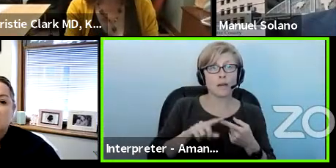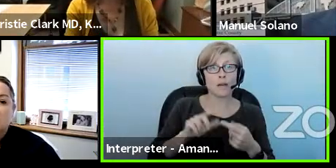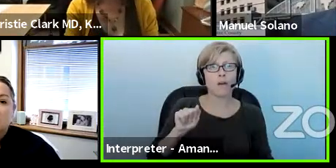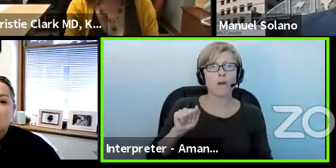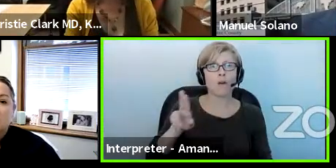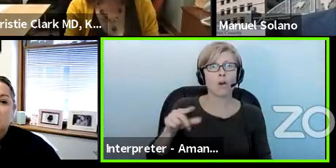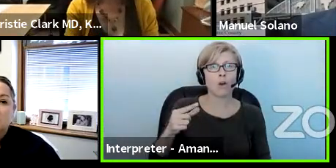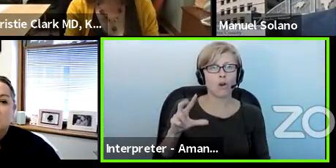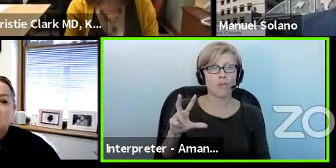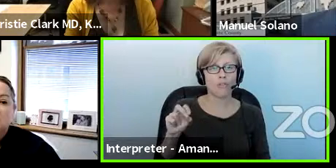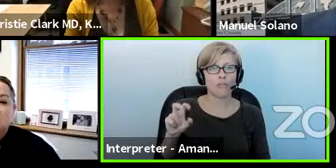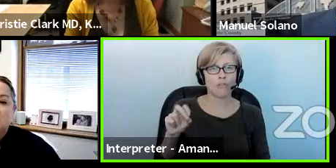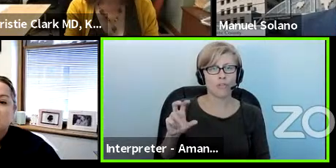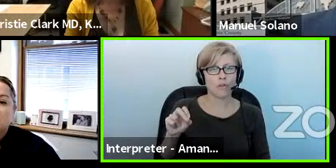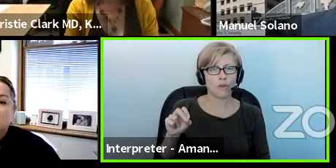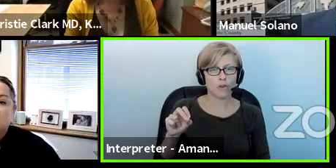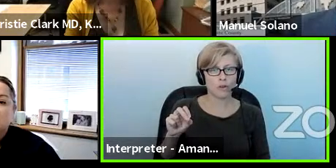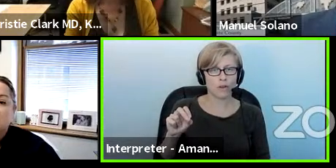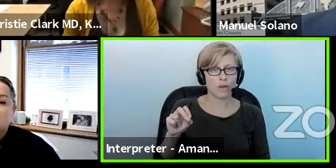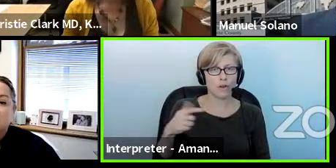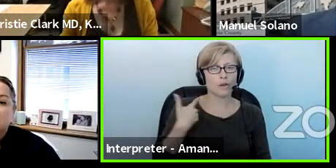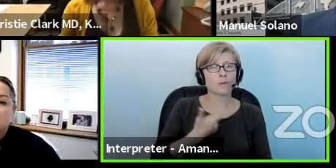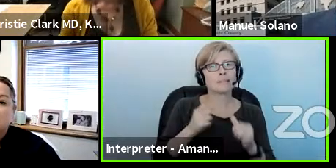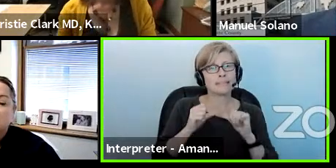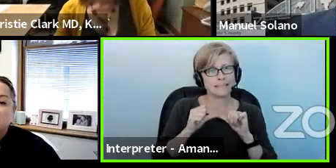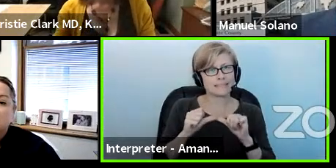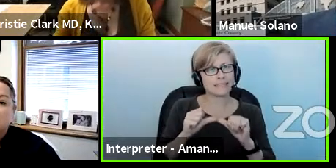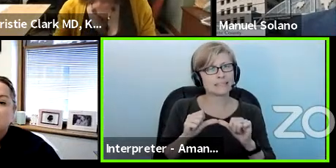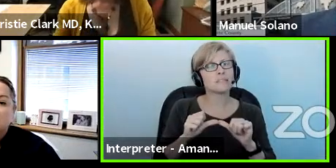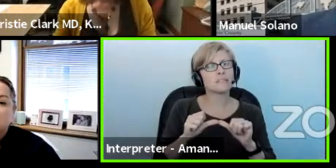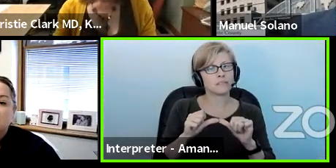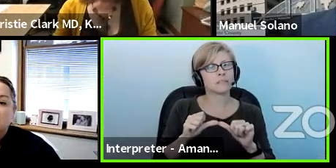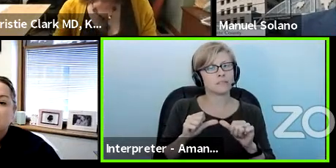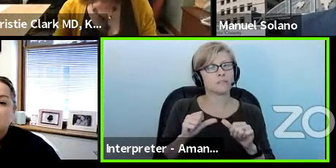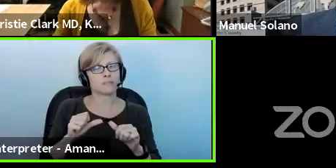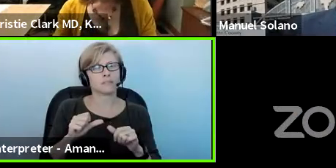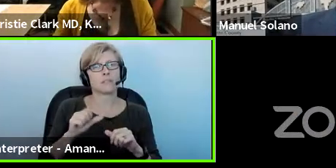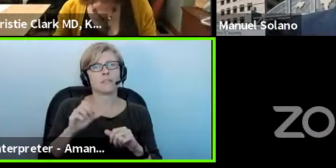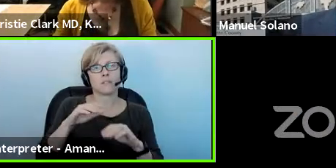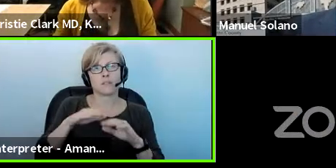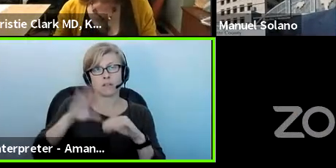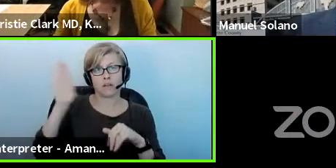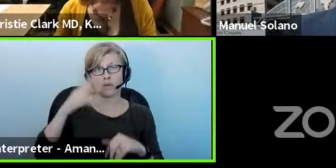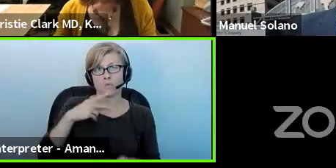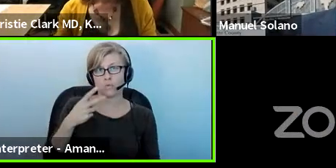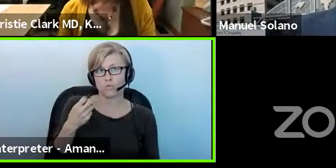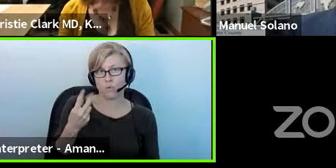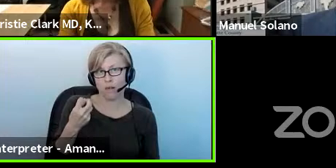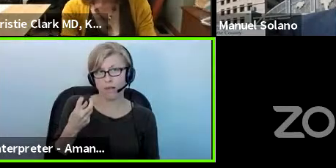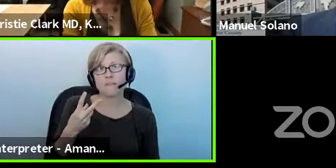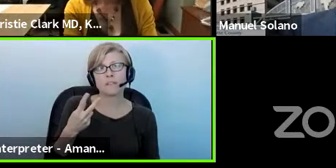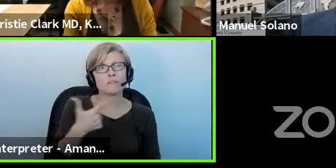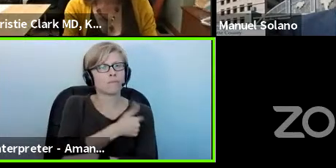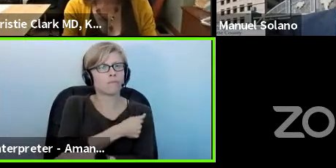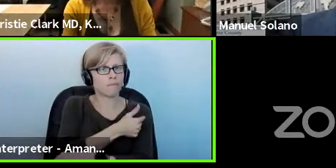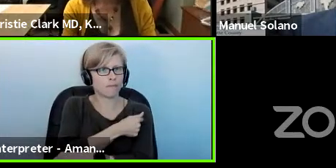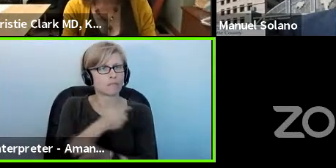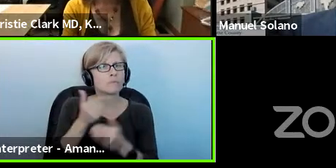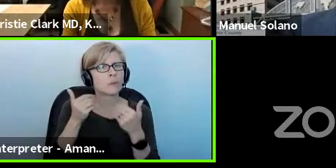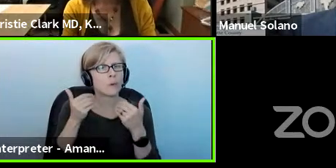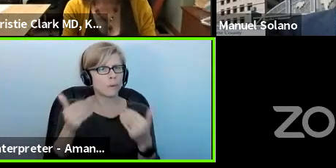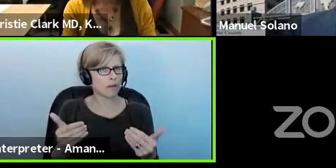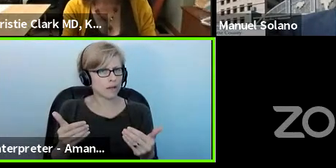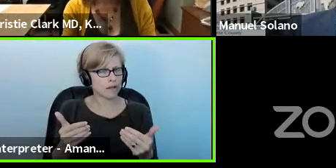and we're also continuing to try to get our students age 12 and up vaccinated with the